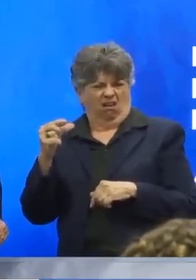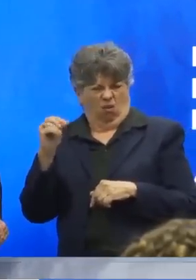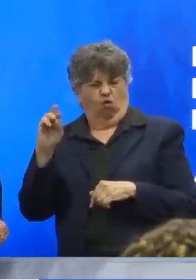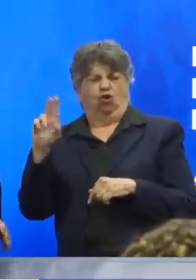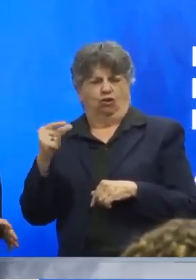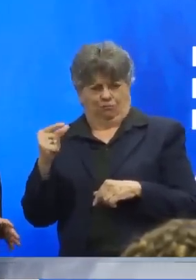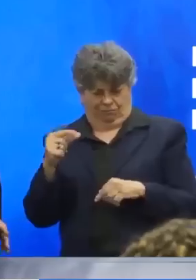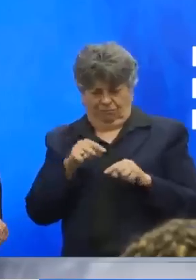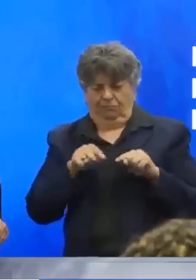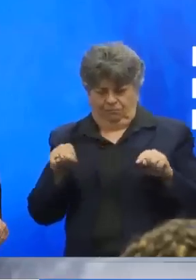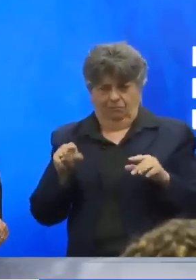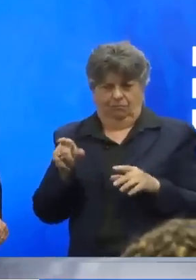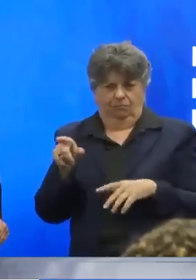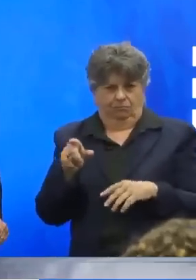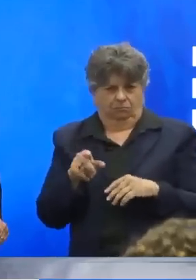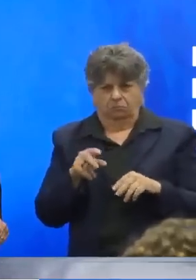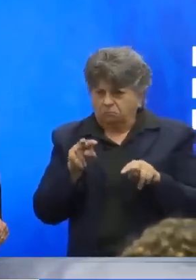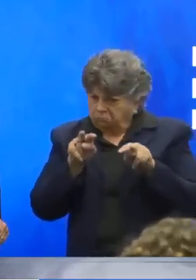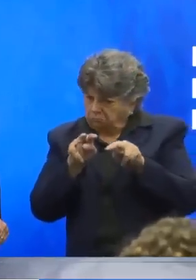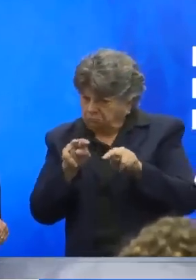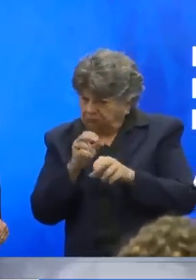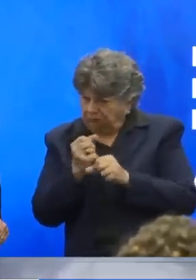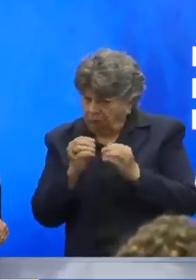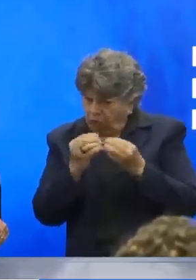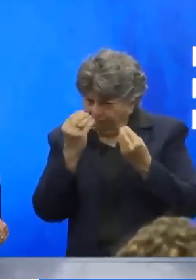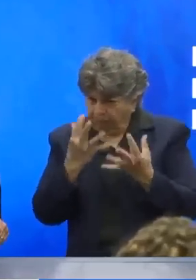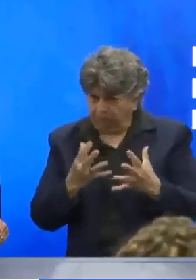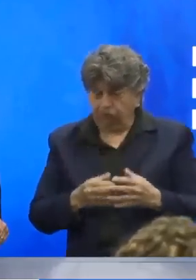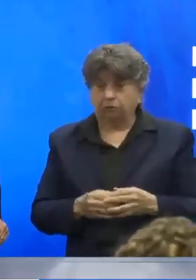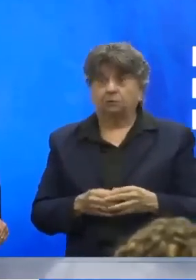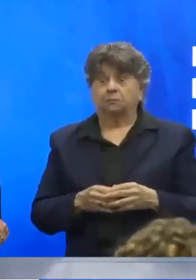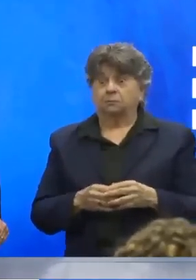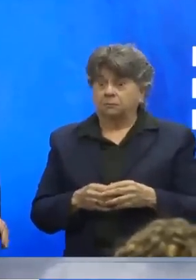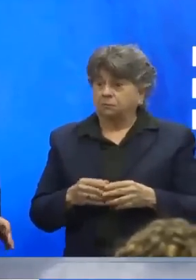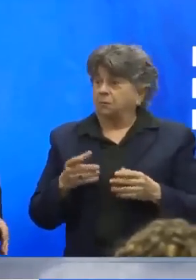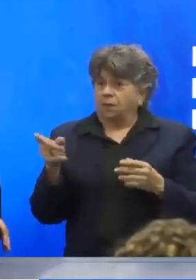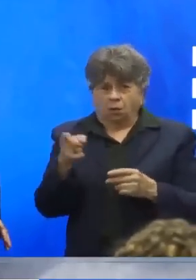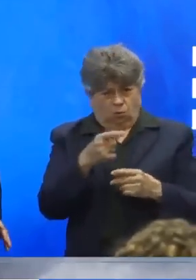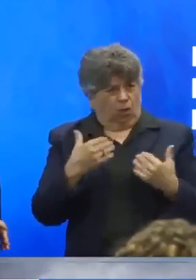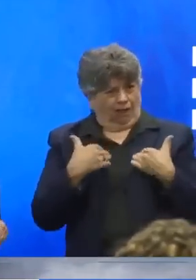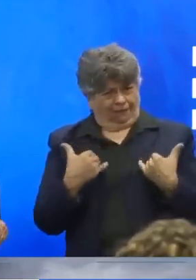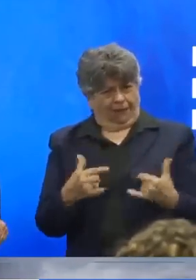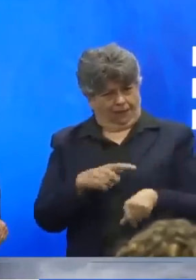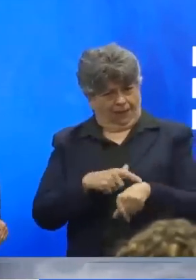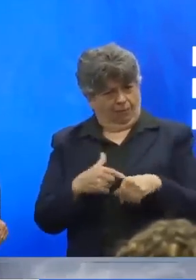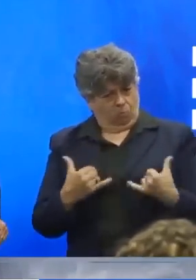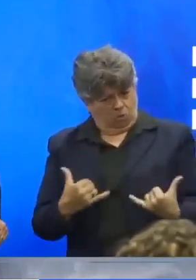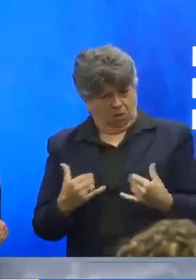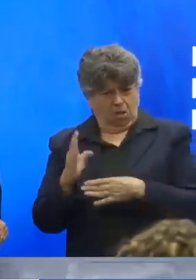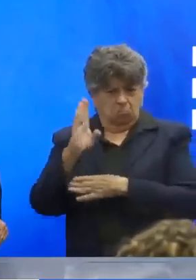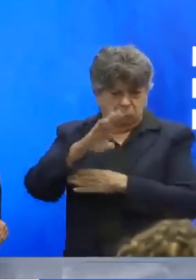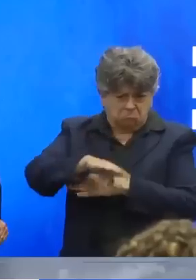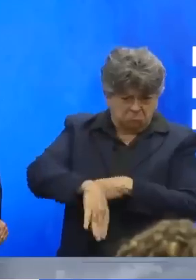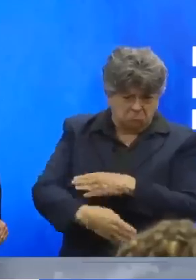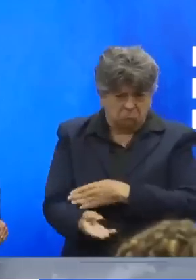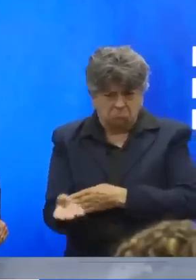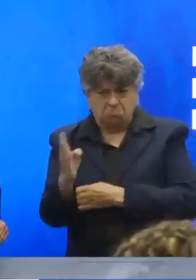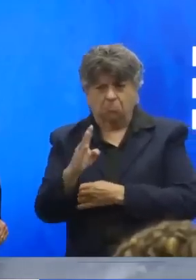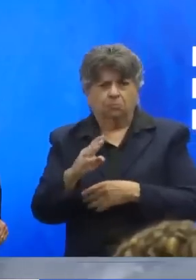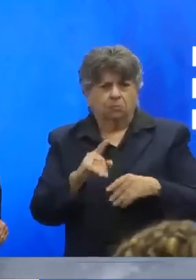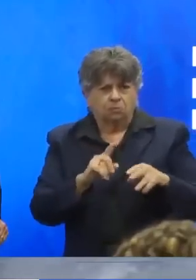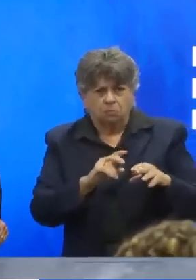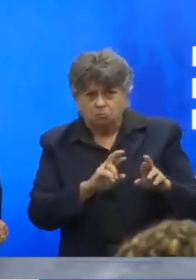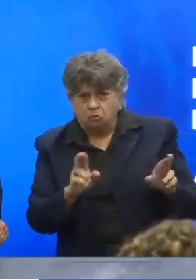time today and throughout most of tomorrow to make arrangements, whether it's an evacuation or whether it's other things. As we start to